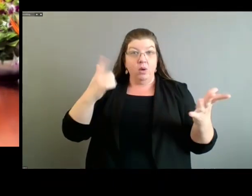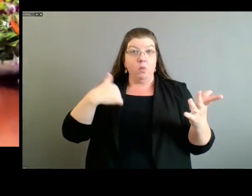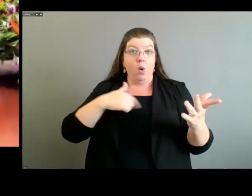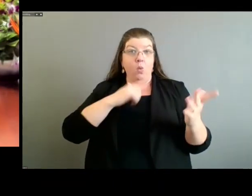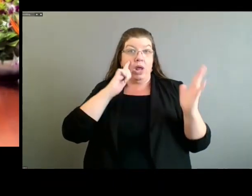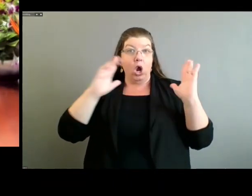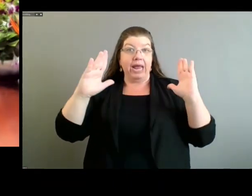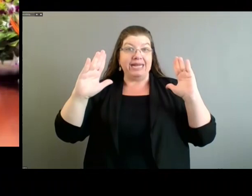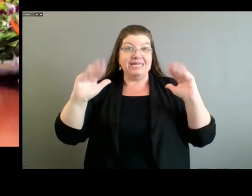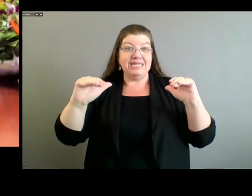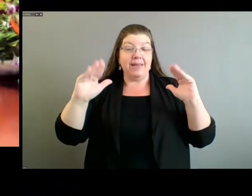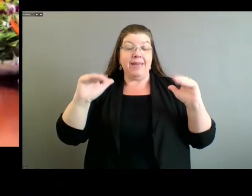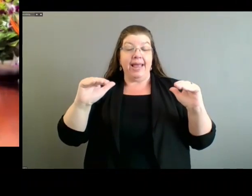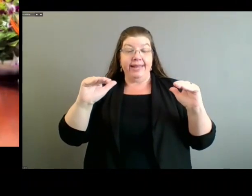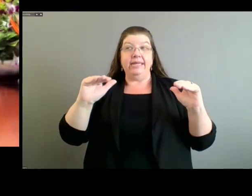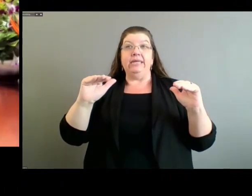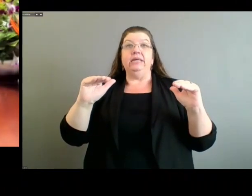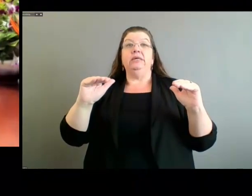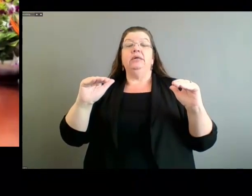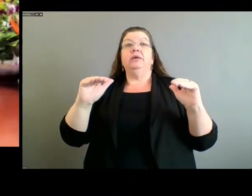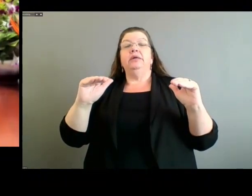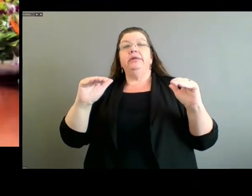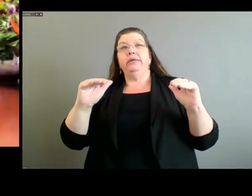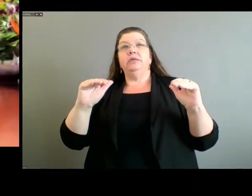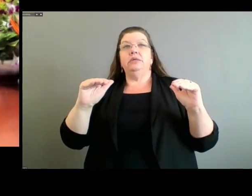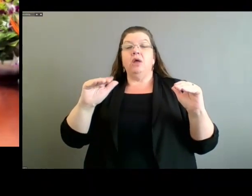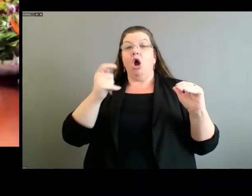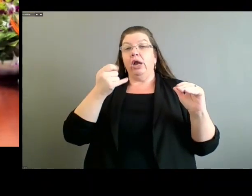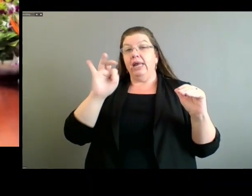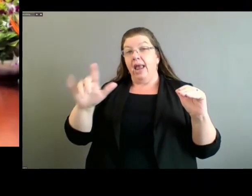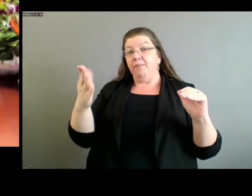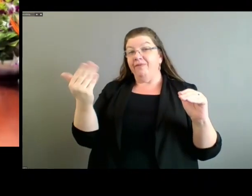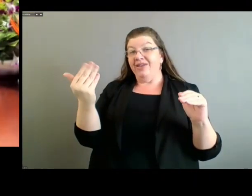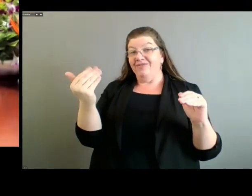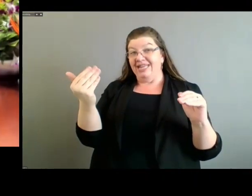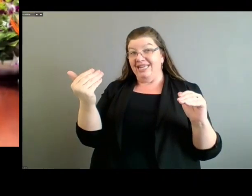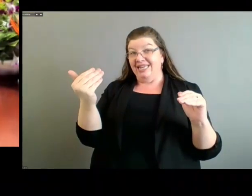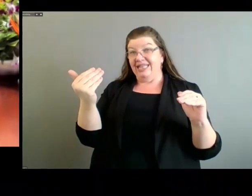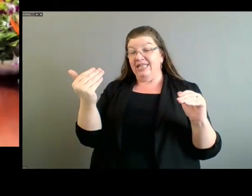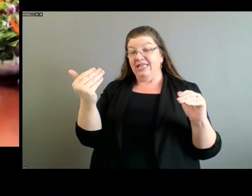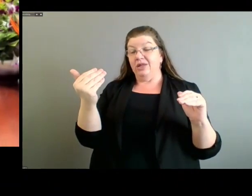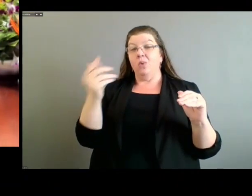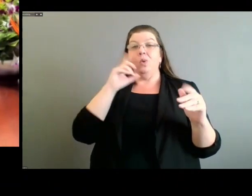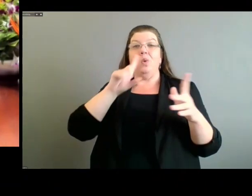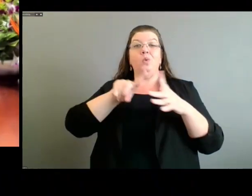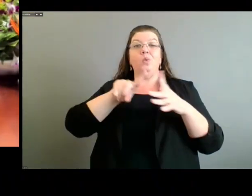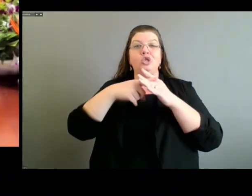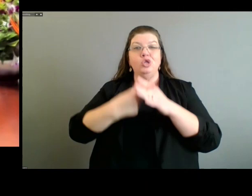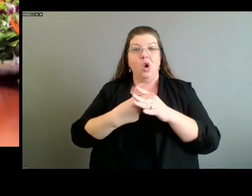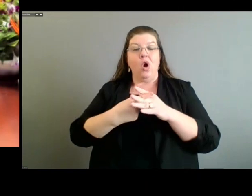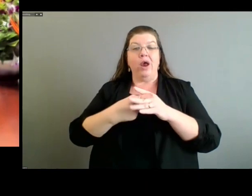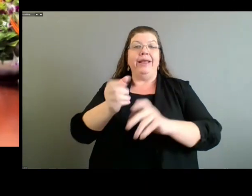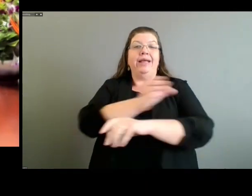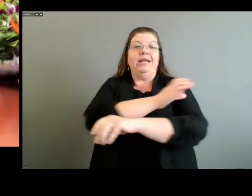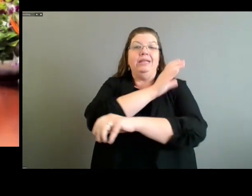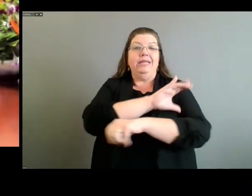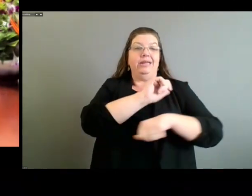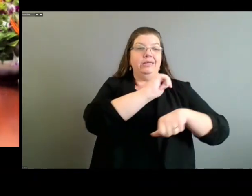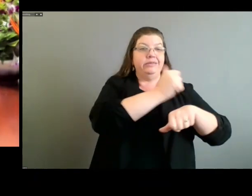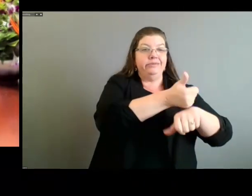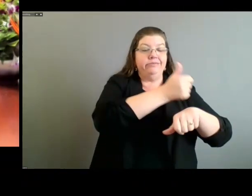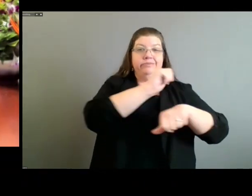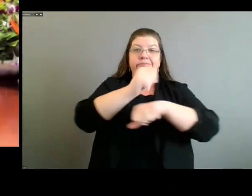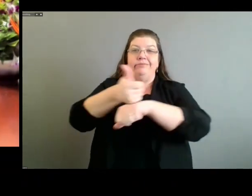anticipating is on April 15th to initiate these clinics that we have